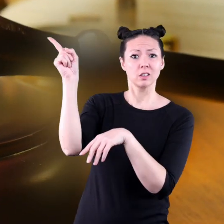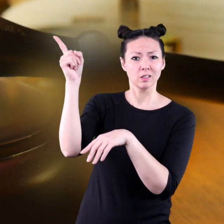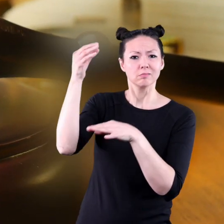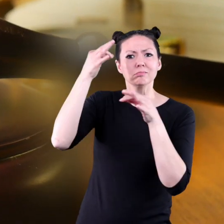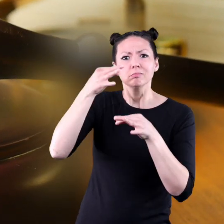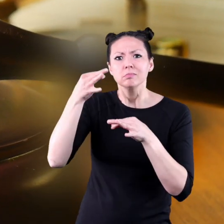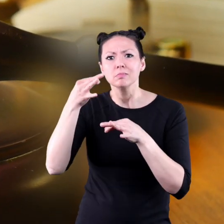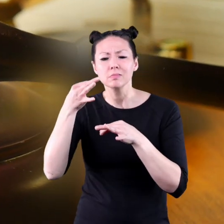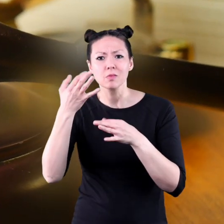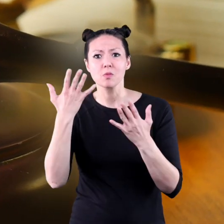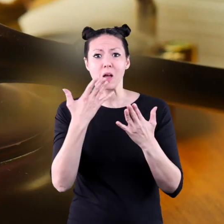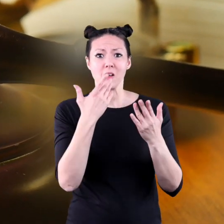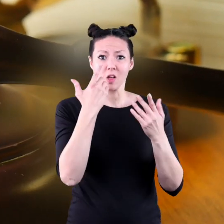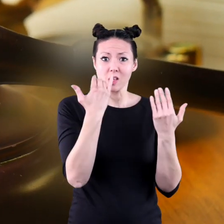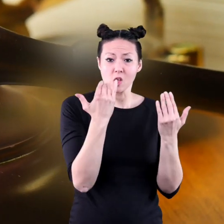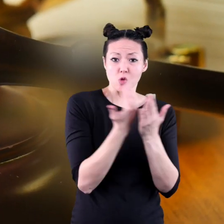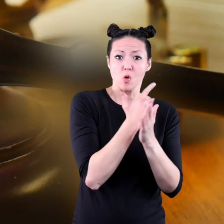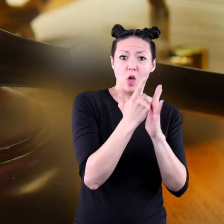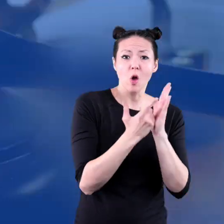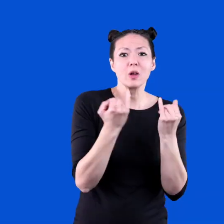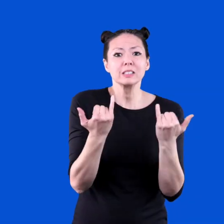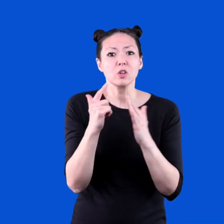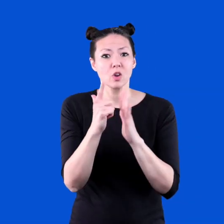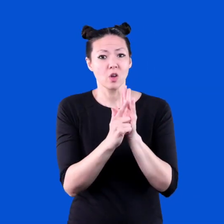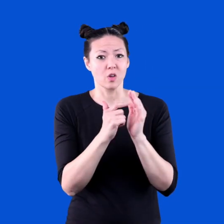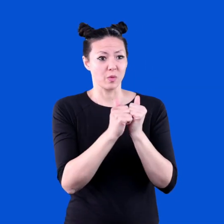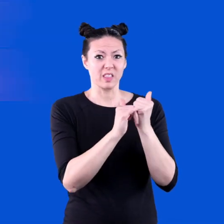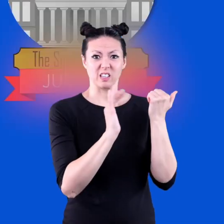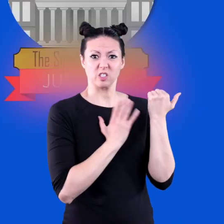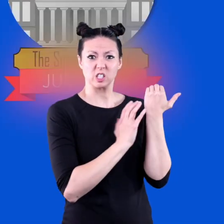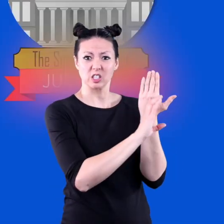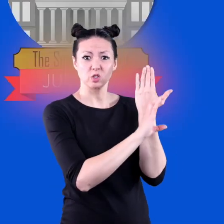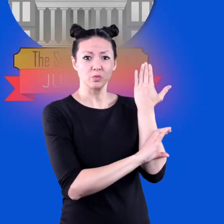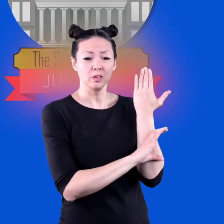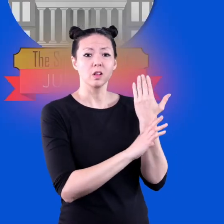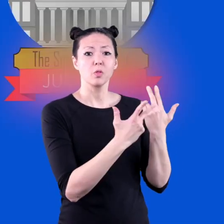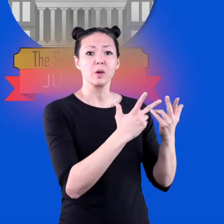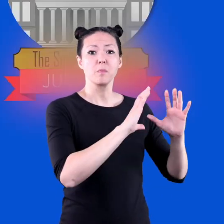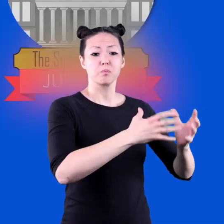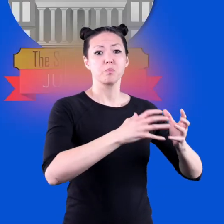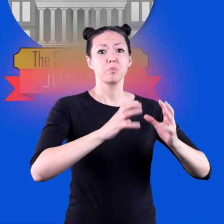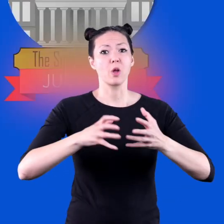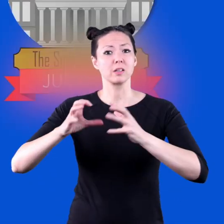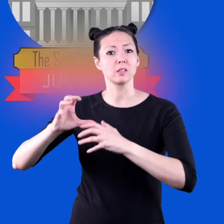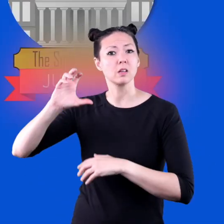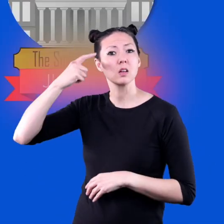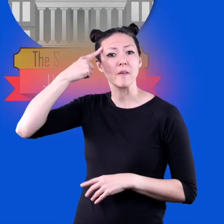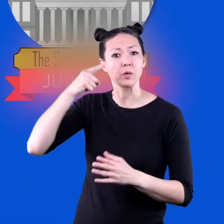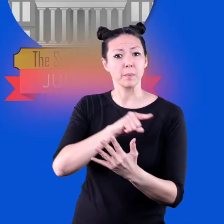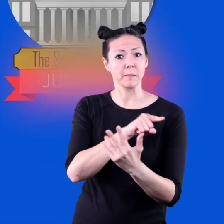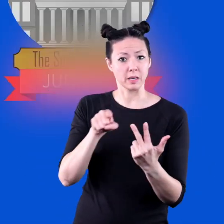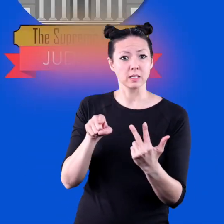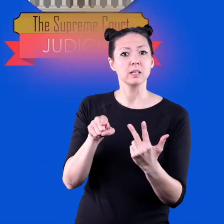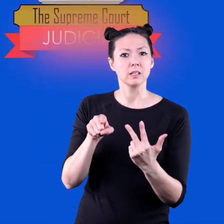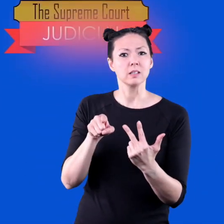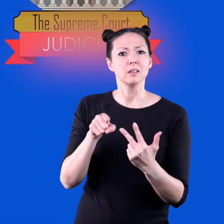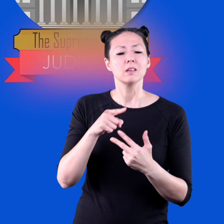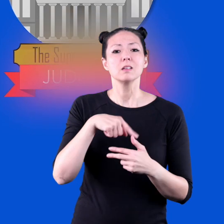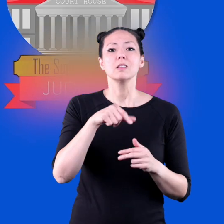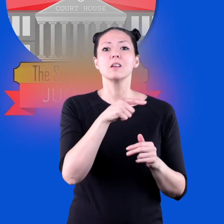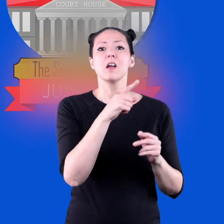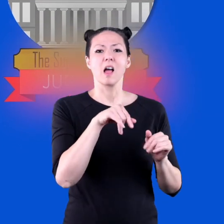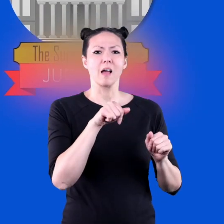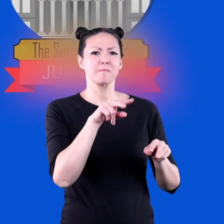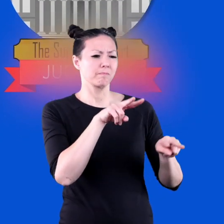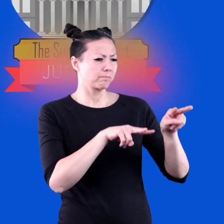laws agree with the Constitution. These 3 branches of government check on each other to make sure there is always balance